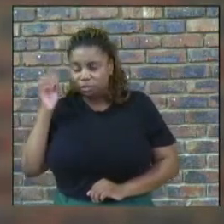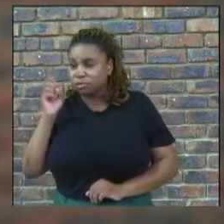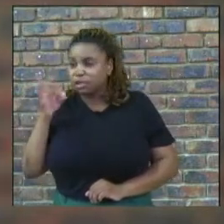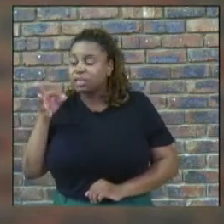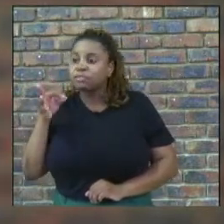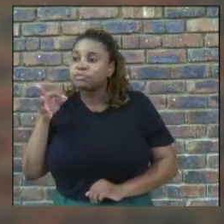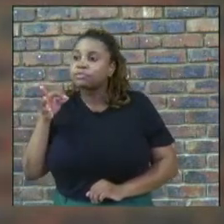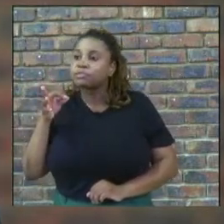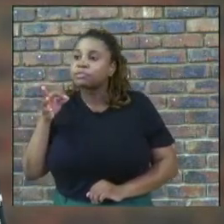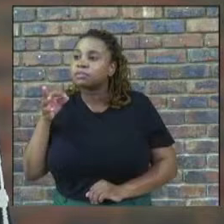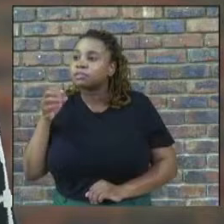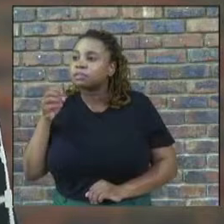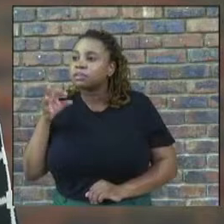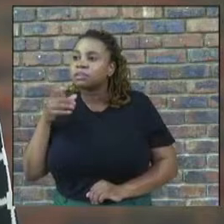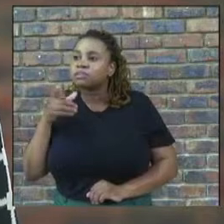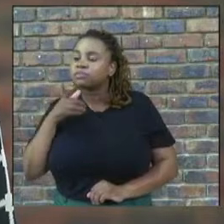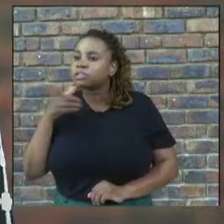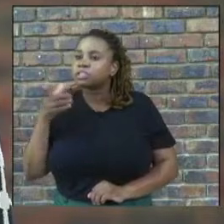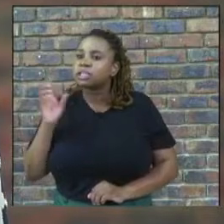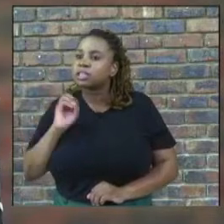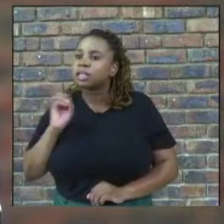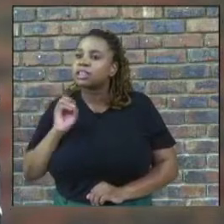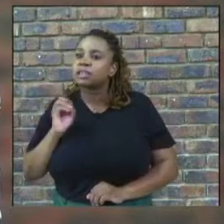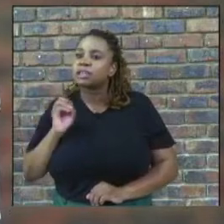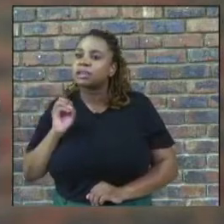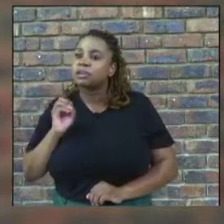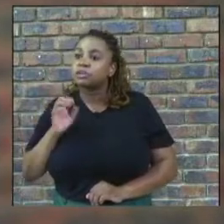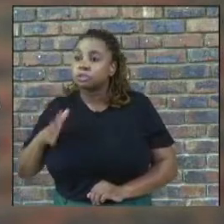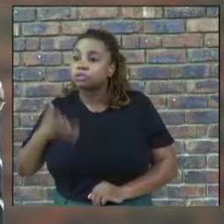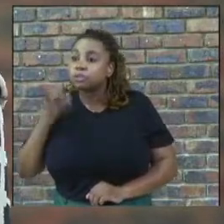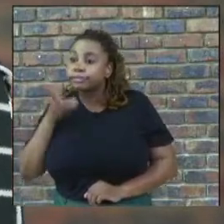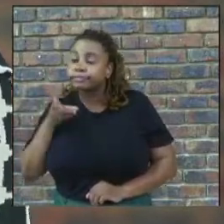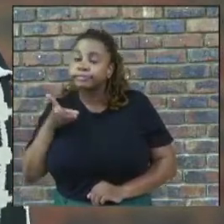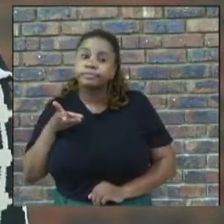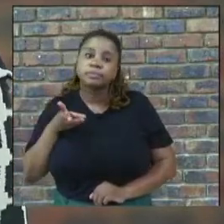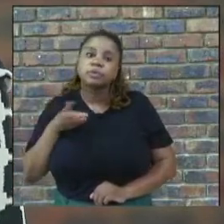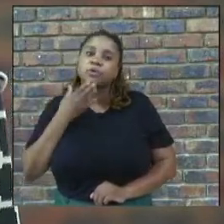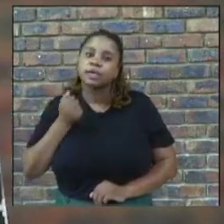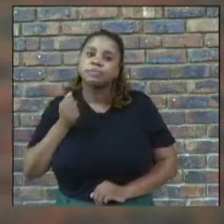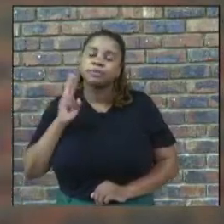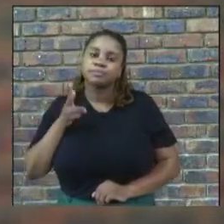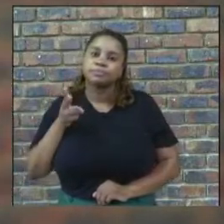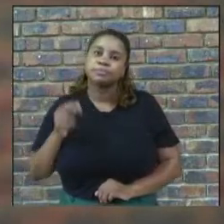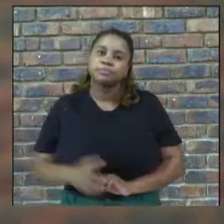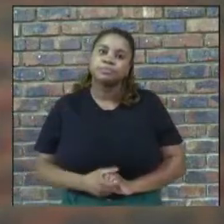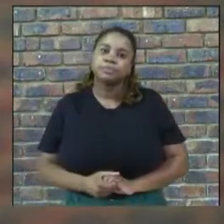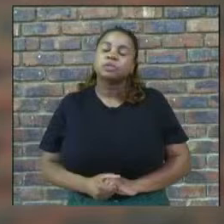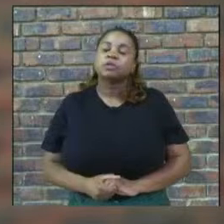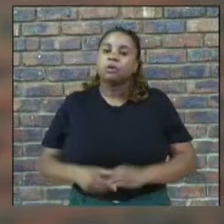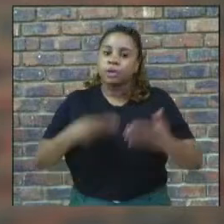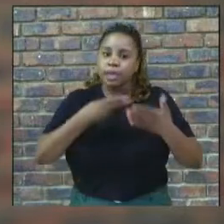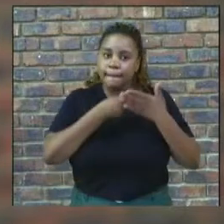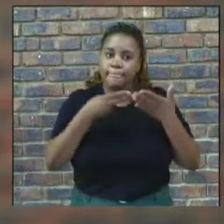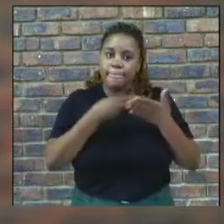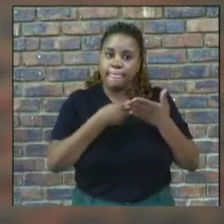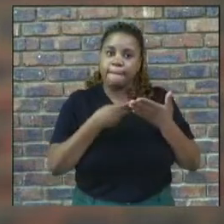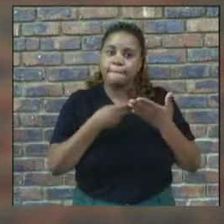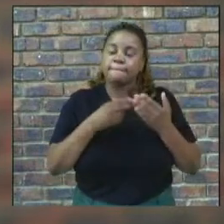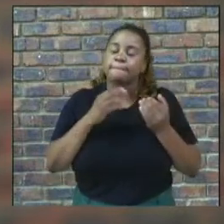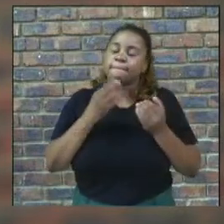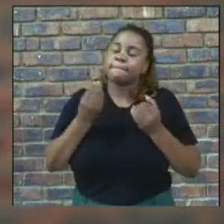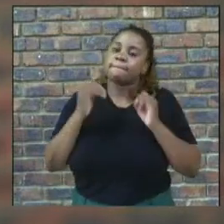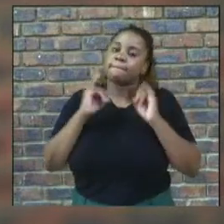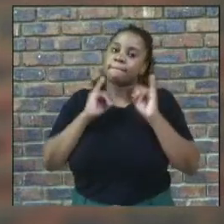chairman around pila. Repeat that, sisters. Okay. The physical address, number